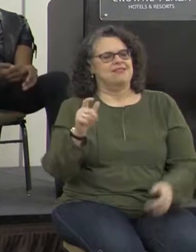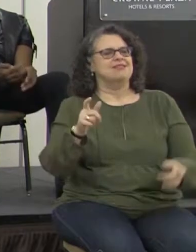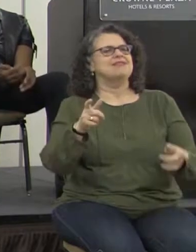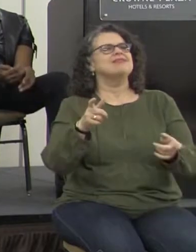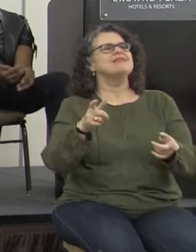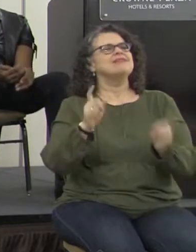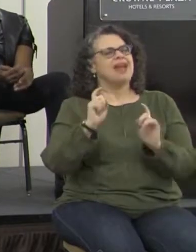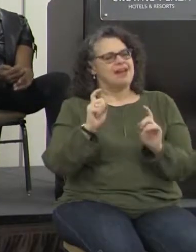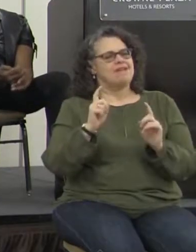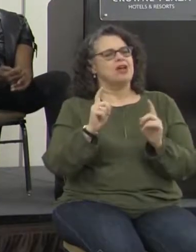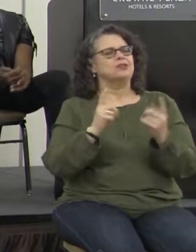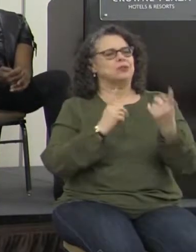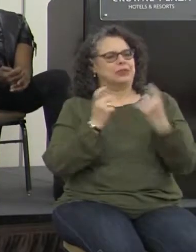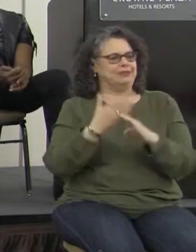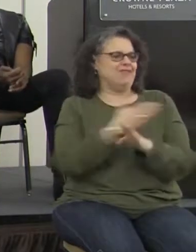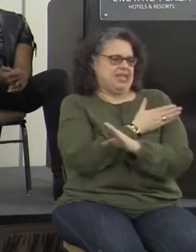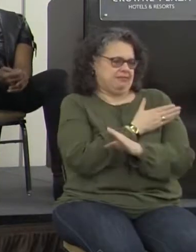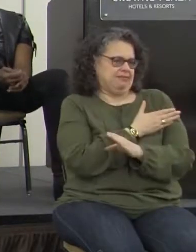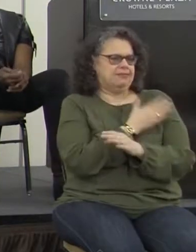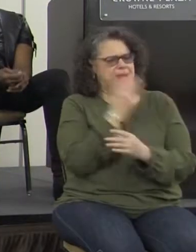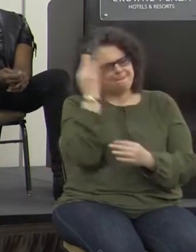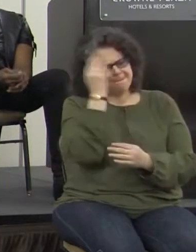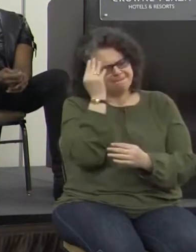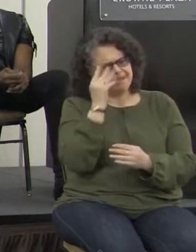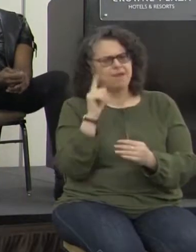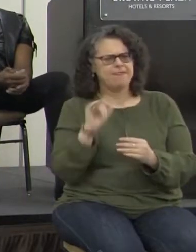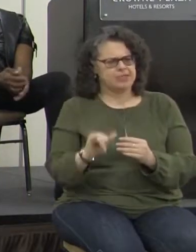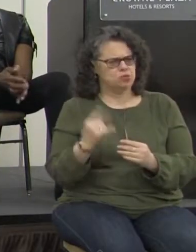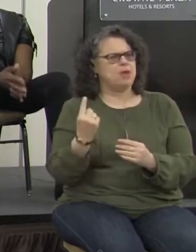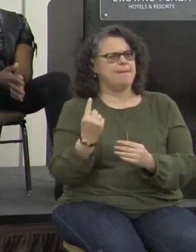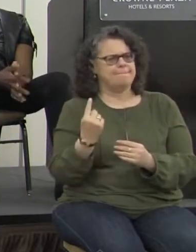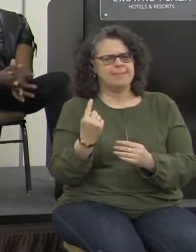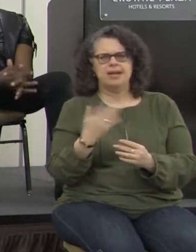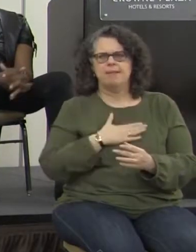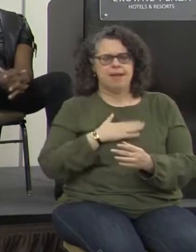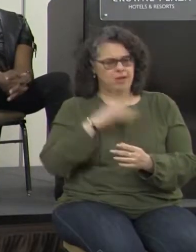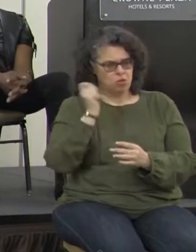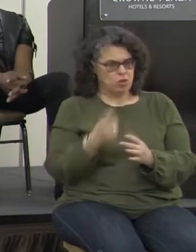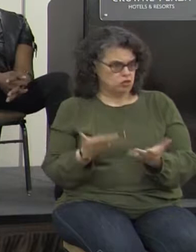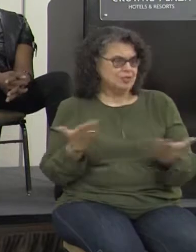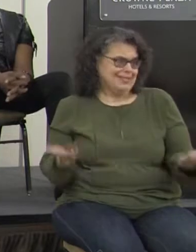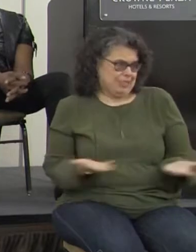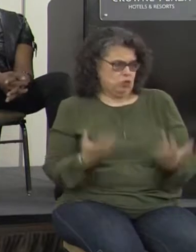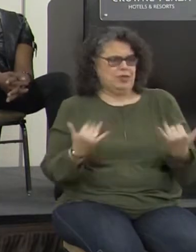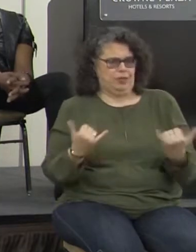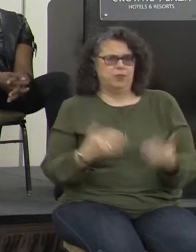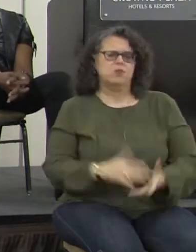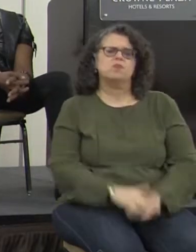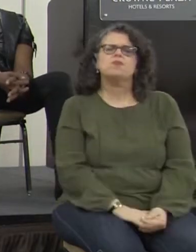and so I did have some time to think about this, and I'm very glad that the question is here.